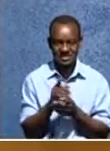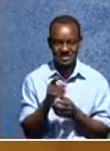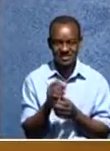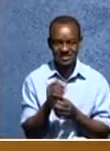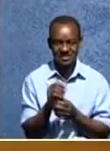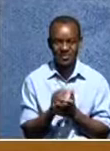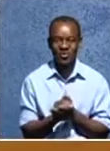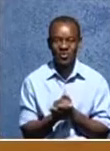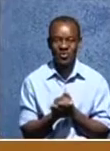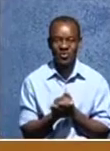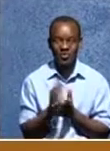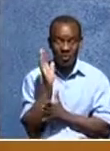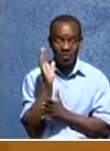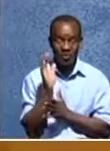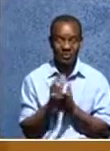But